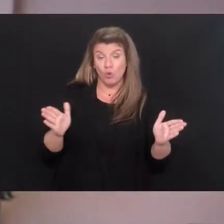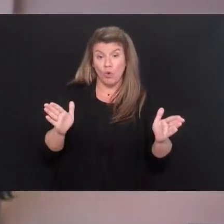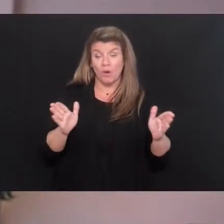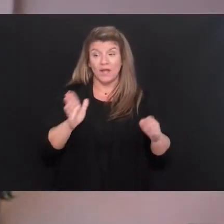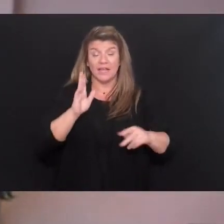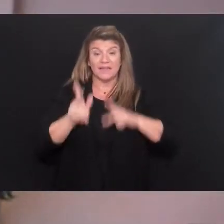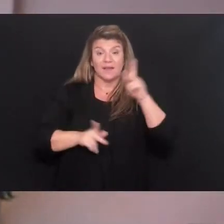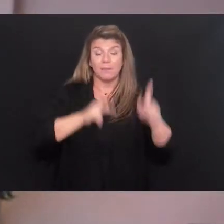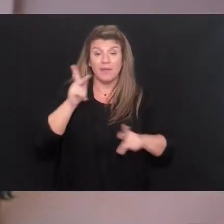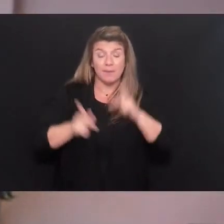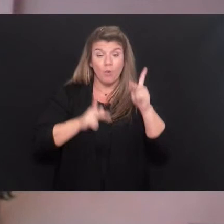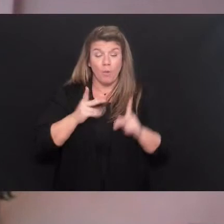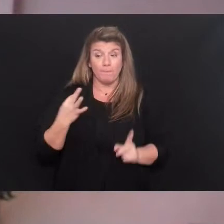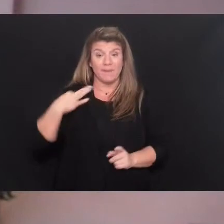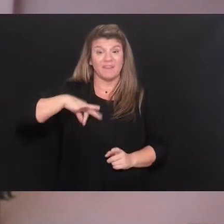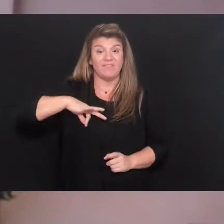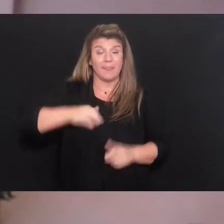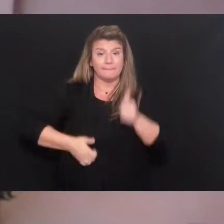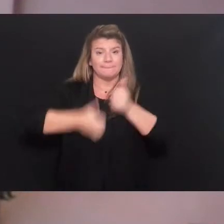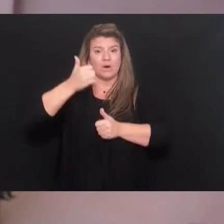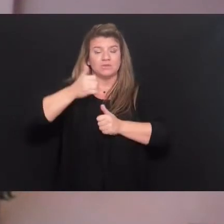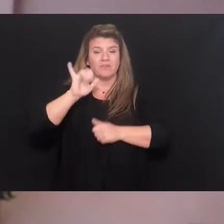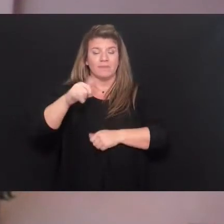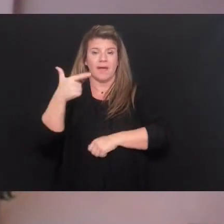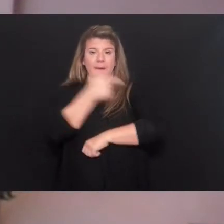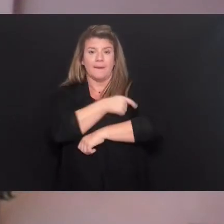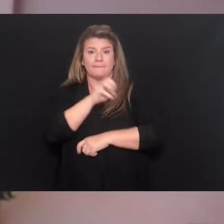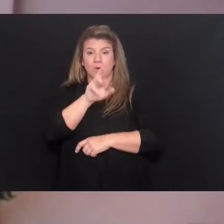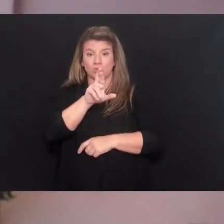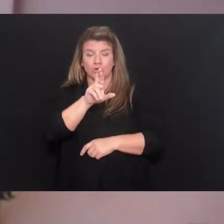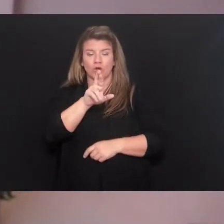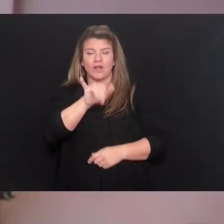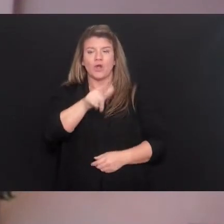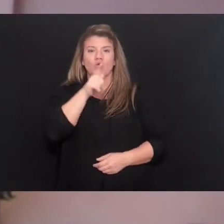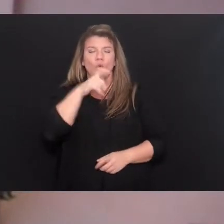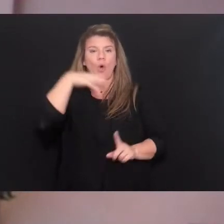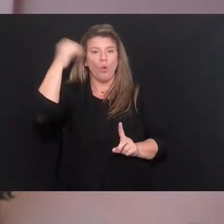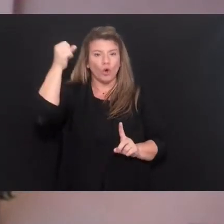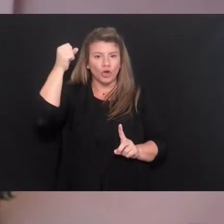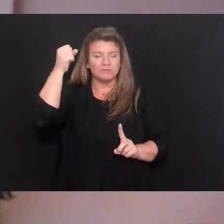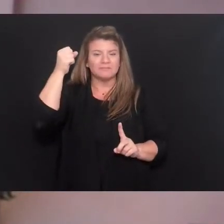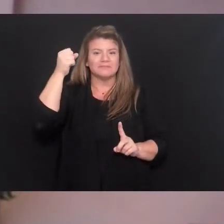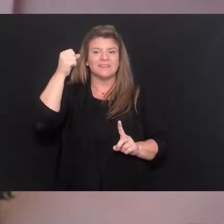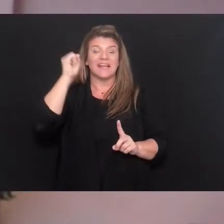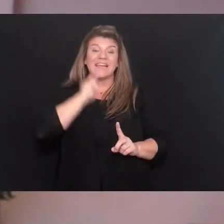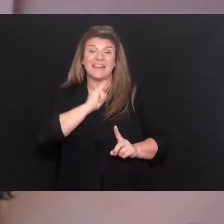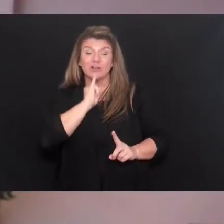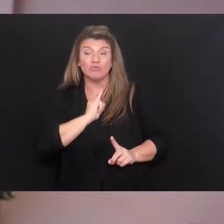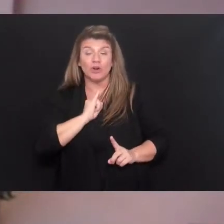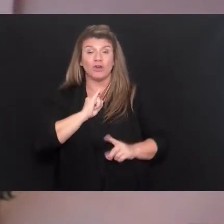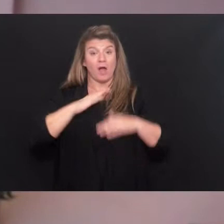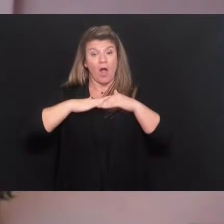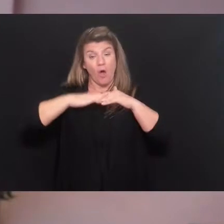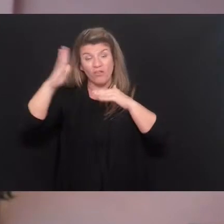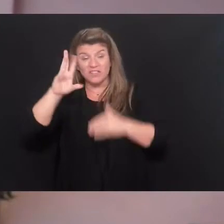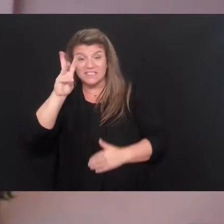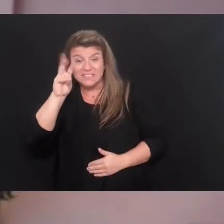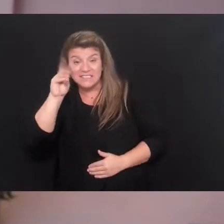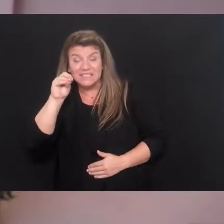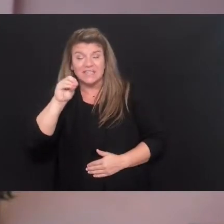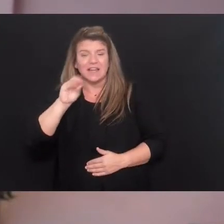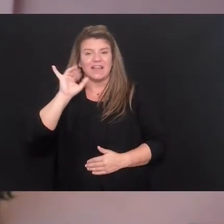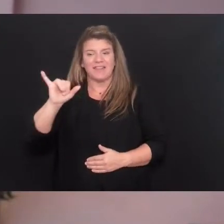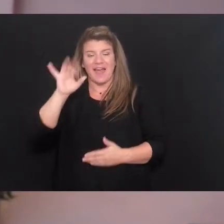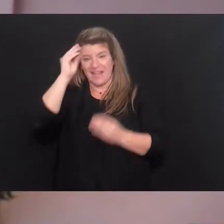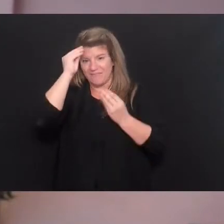might benefit the most from the booster shot are people who are older. You know, Israel did 60. The data that